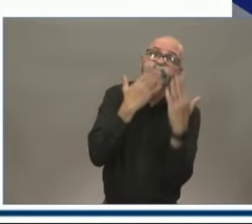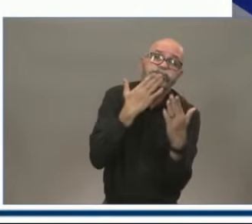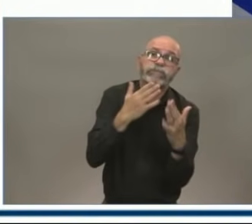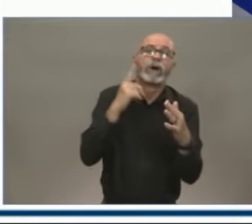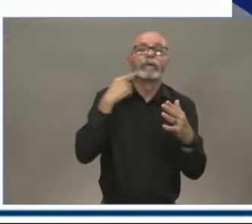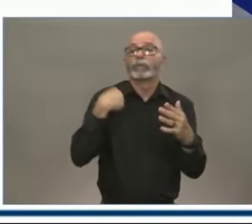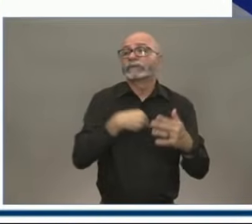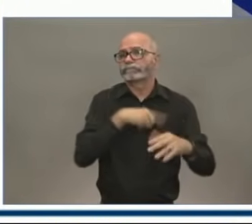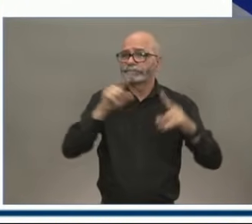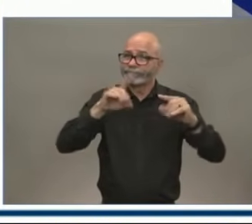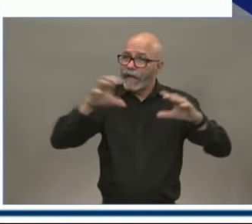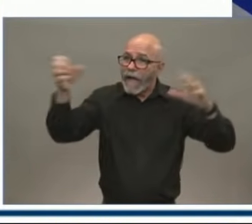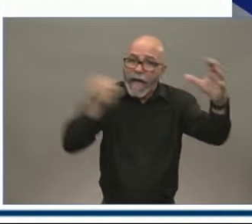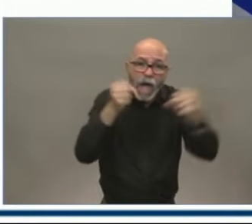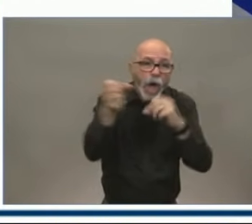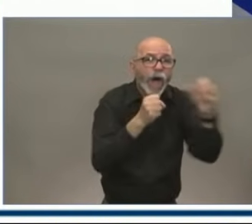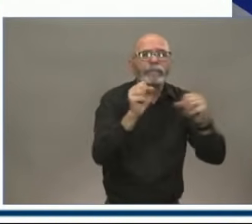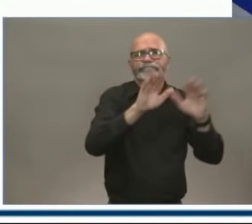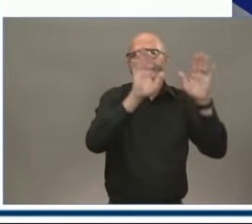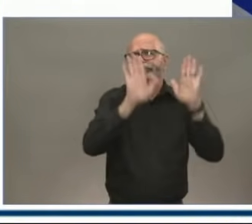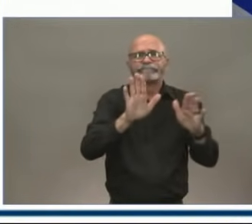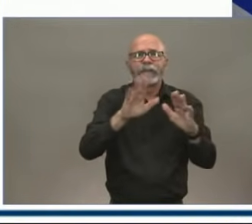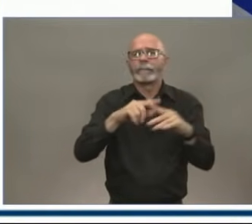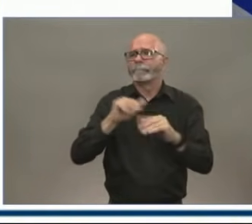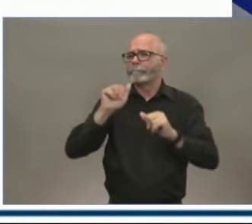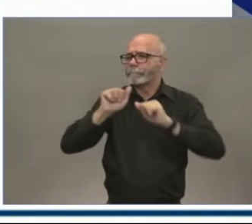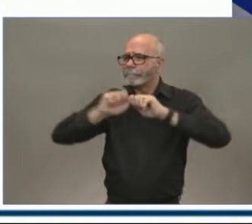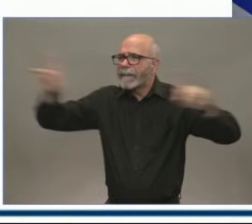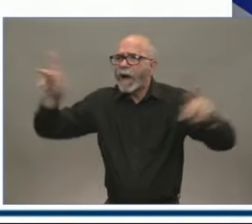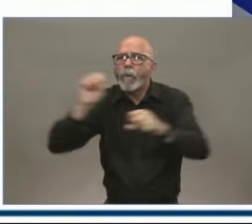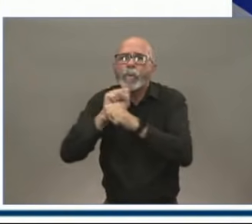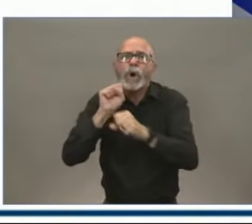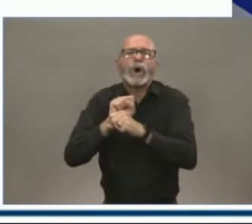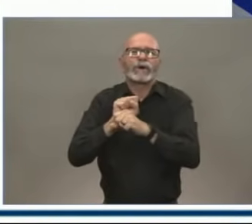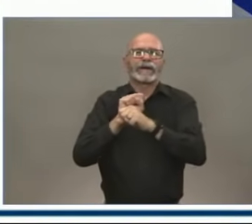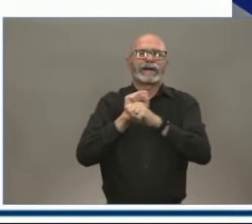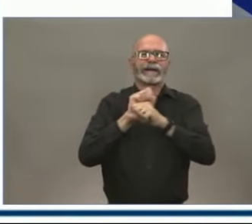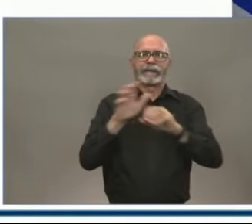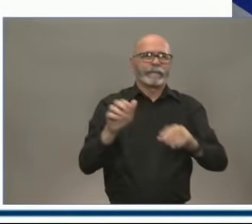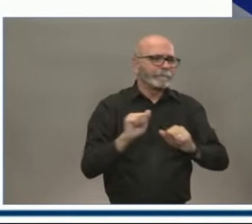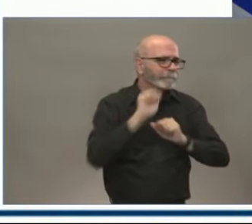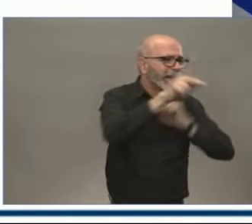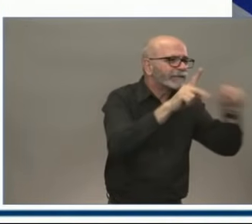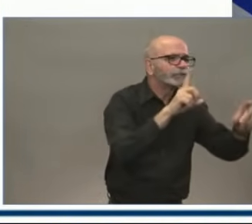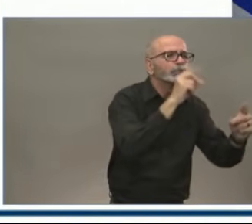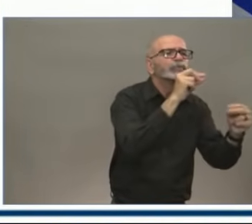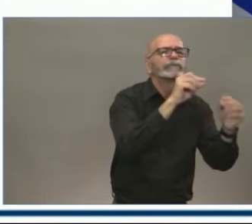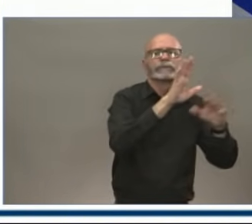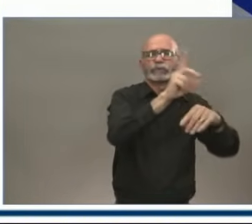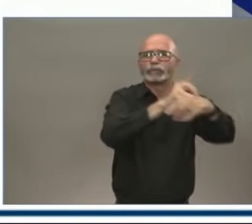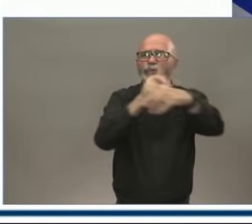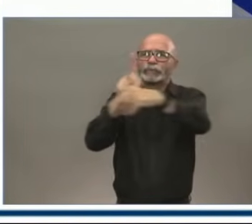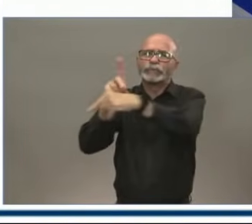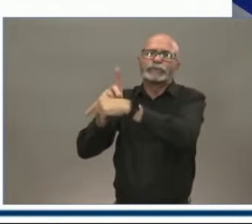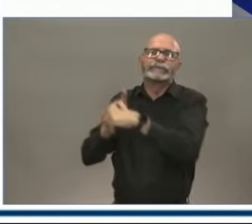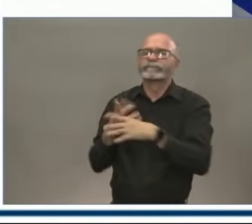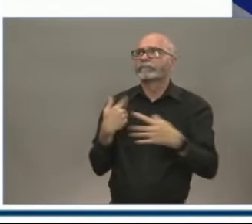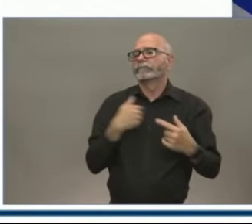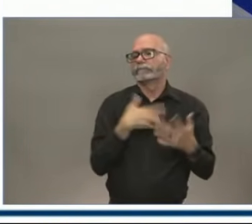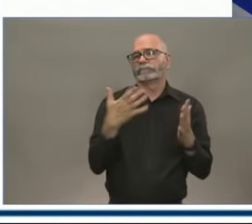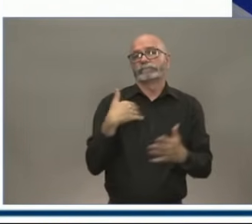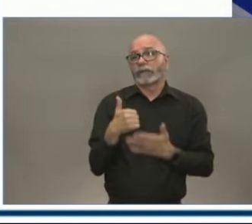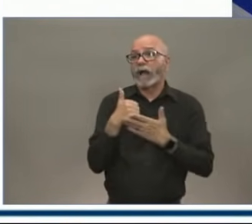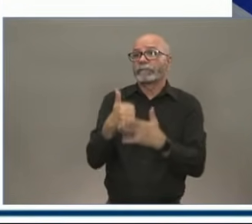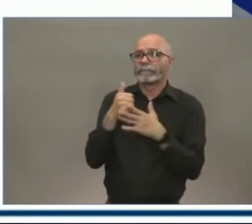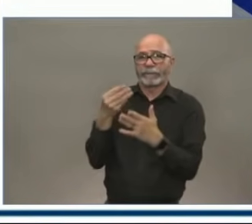Nova Scotians back into our workforce. I'm grateful for those Nova Scotians who've been on the construction side of our economy that continue